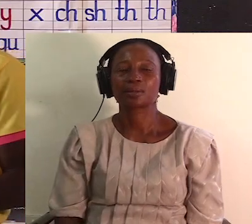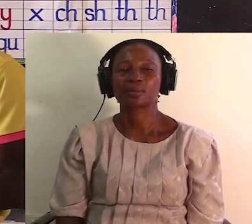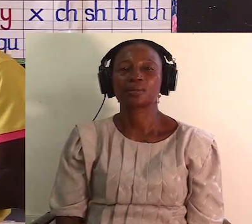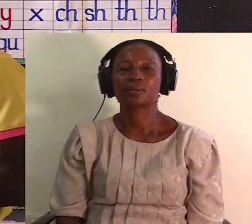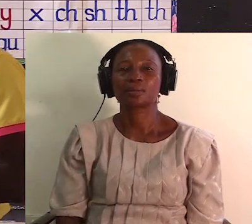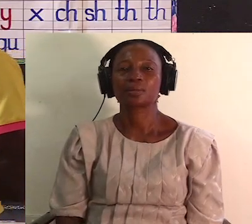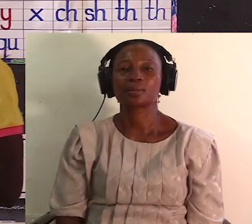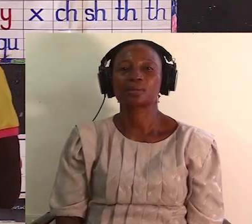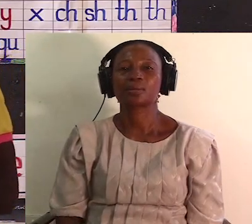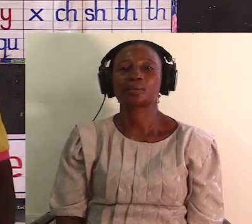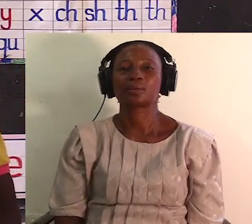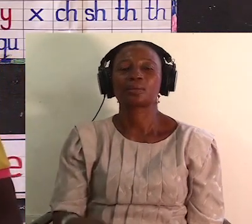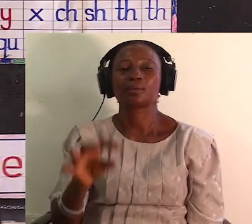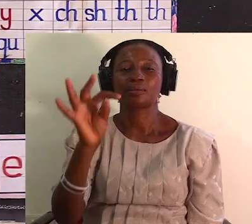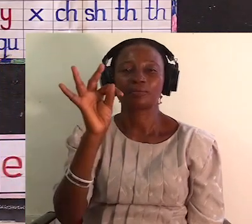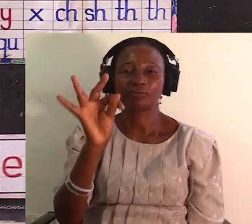as in fun.